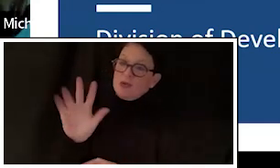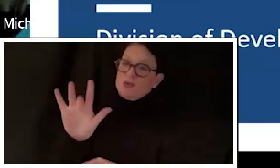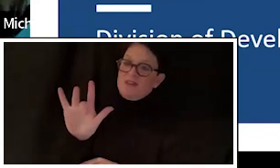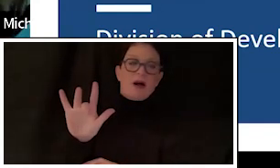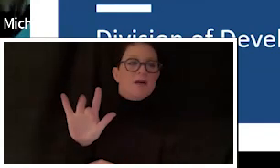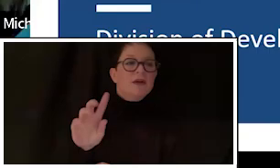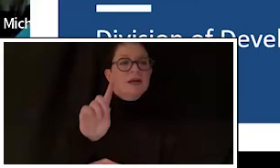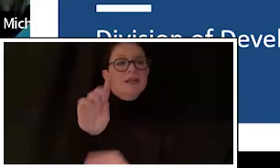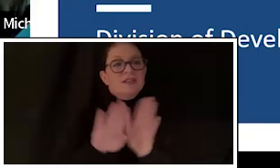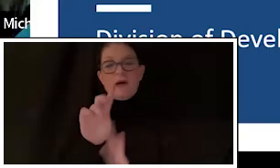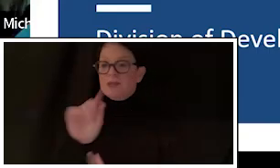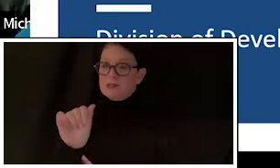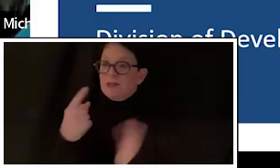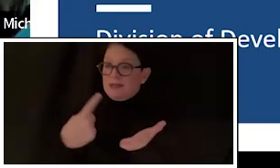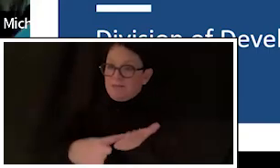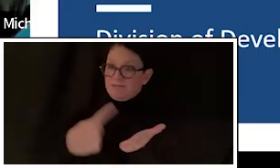2025.